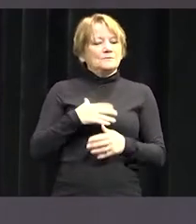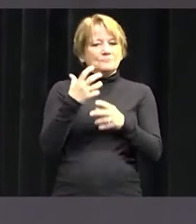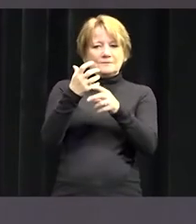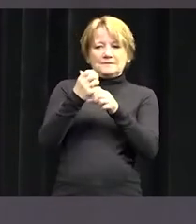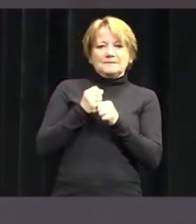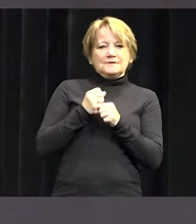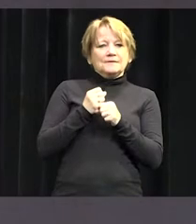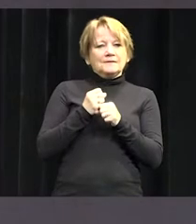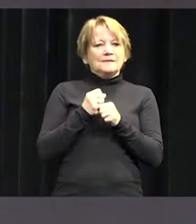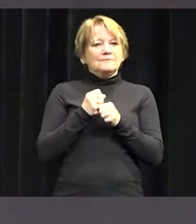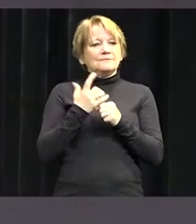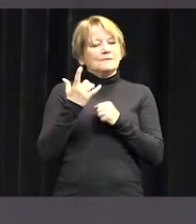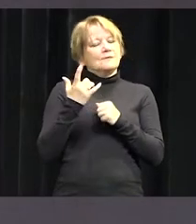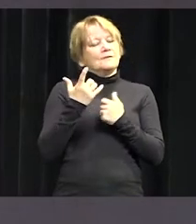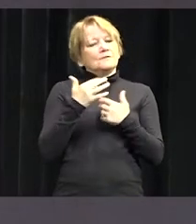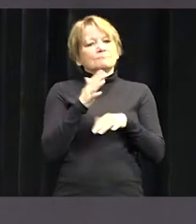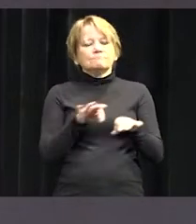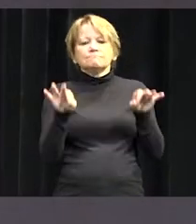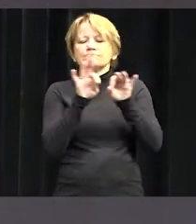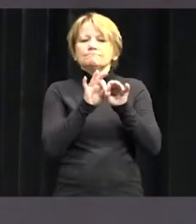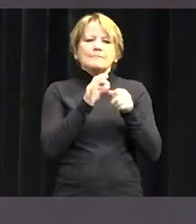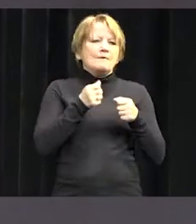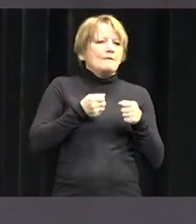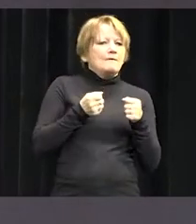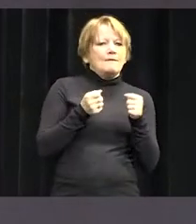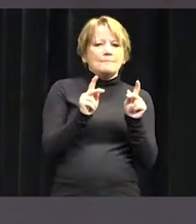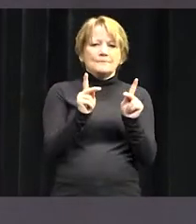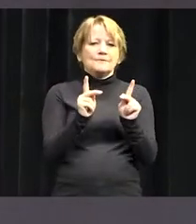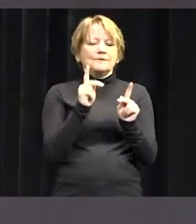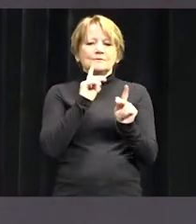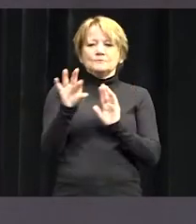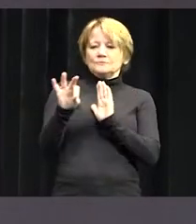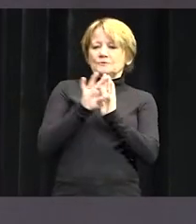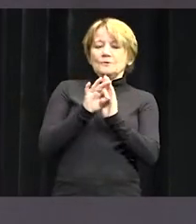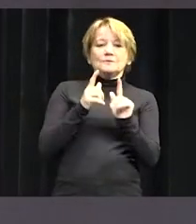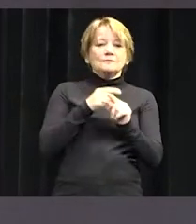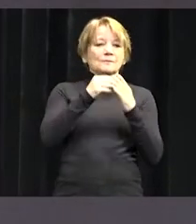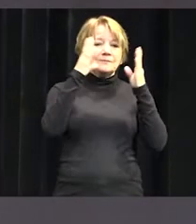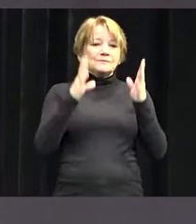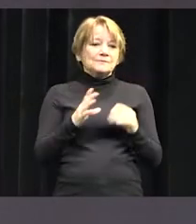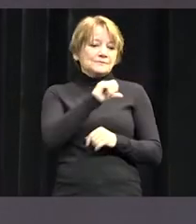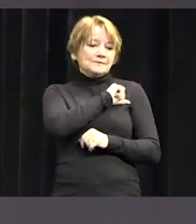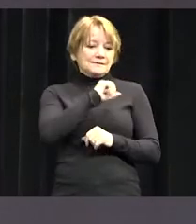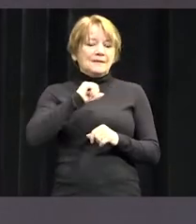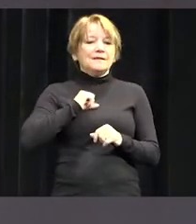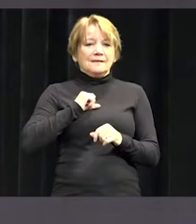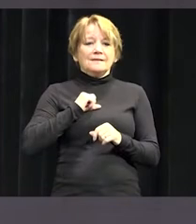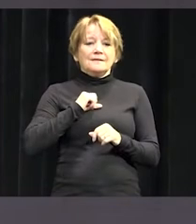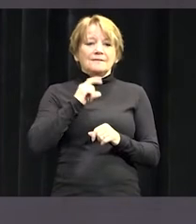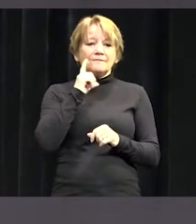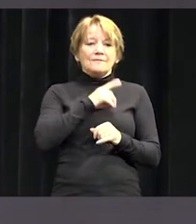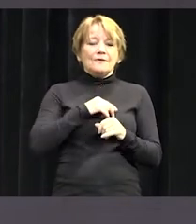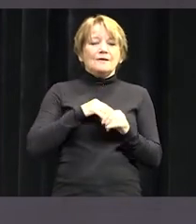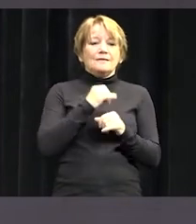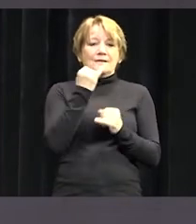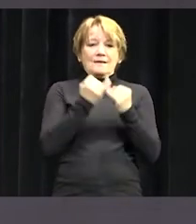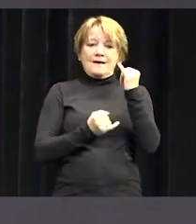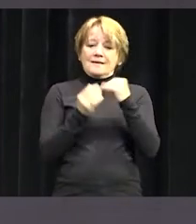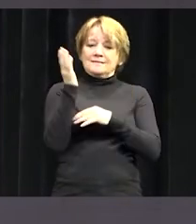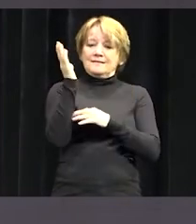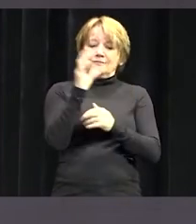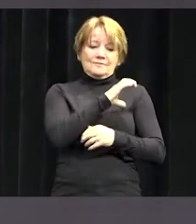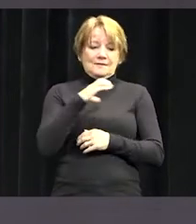graduating dental hygiene students of the class of 2021 i feel very honored to give this